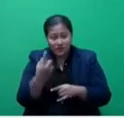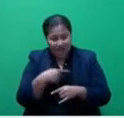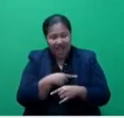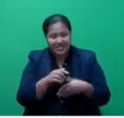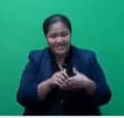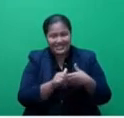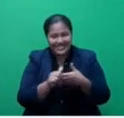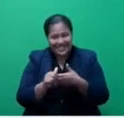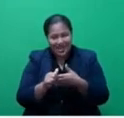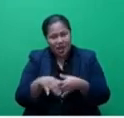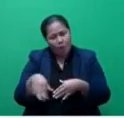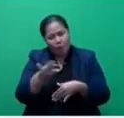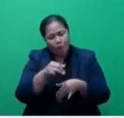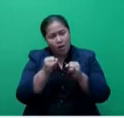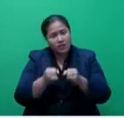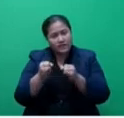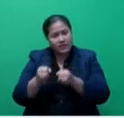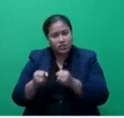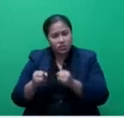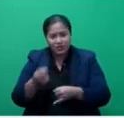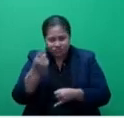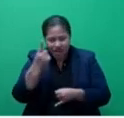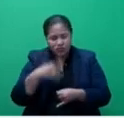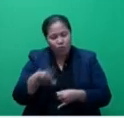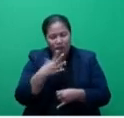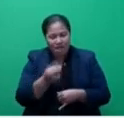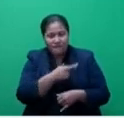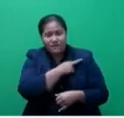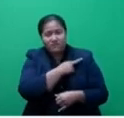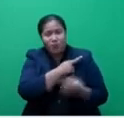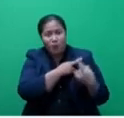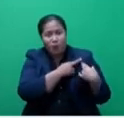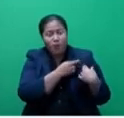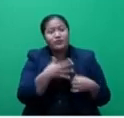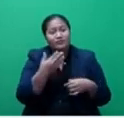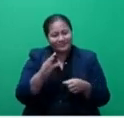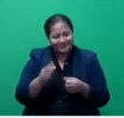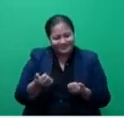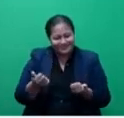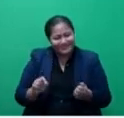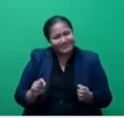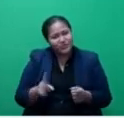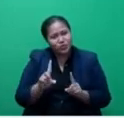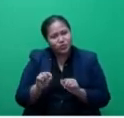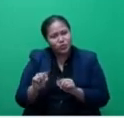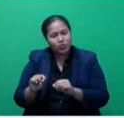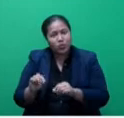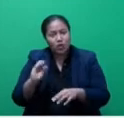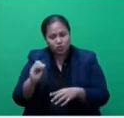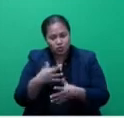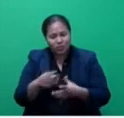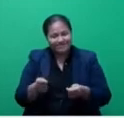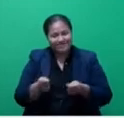every individual, realize that we all have a role to play to maintain our current status with COVID-19 so that the hard work of those